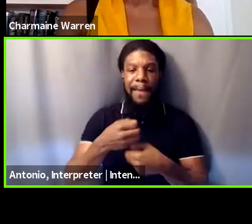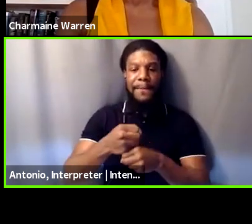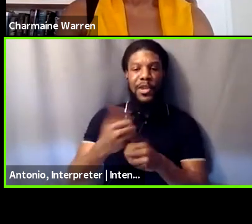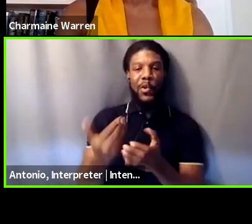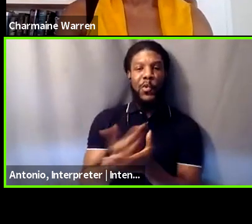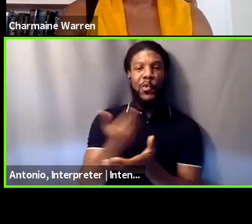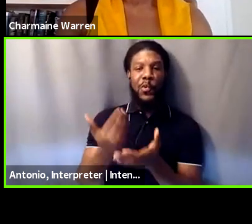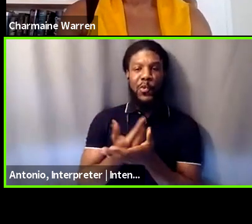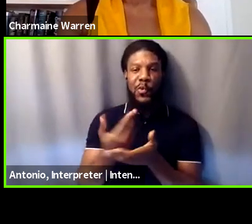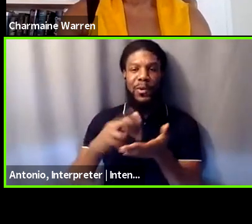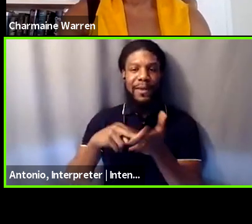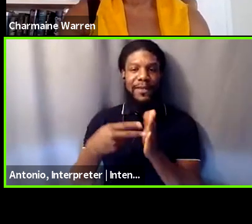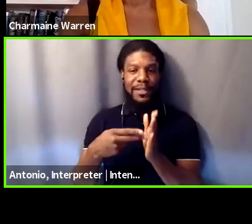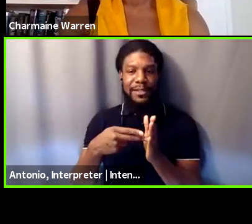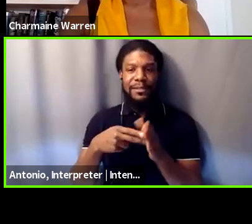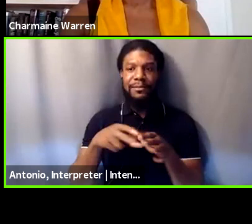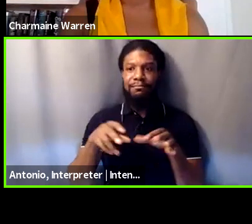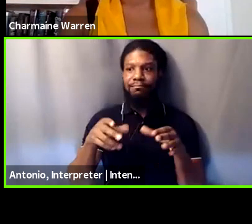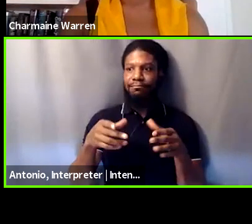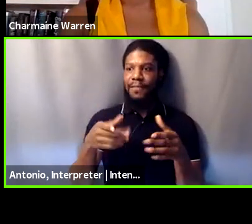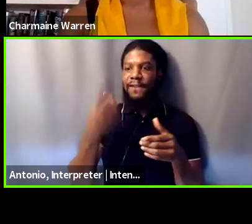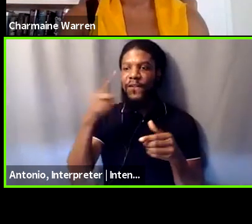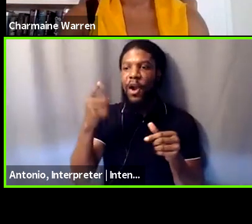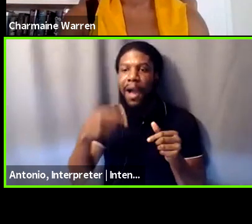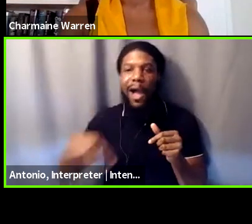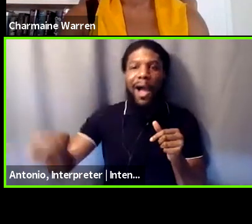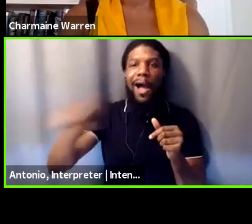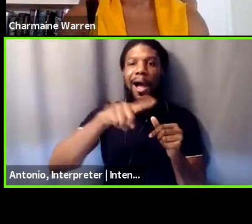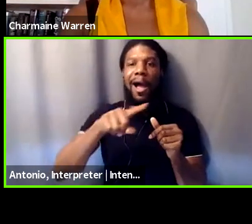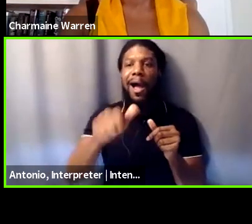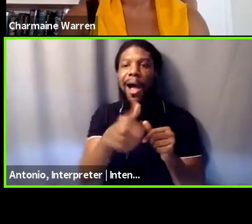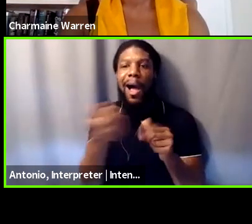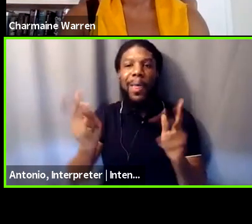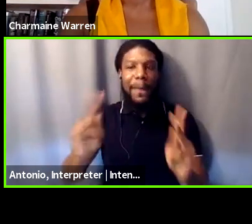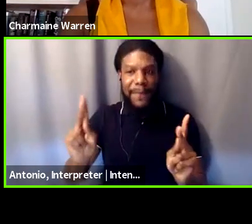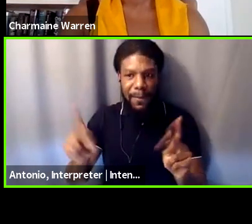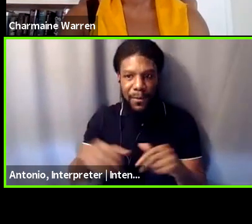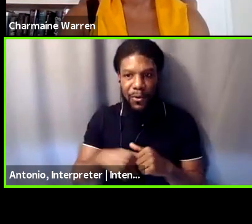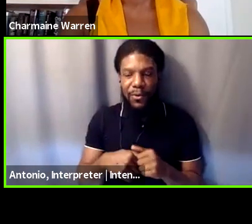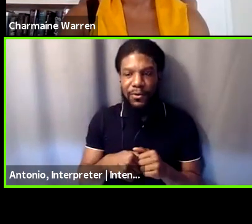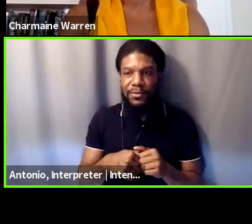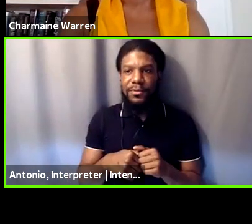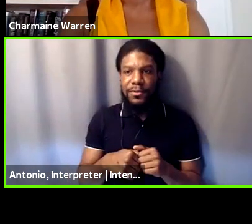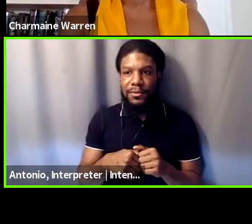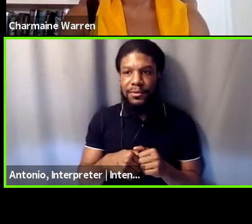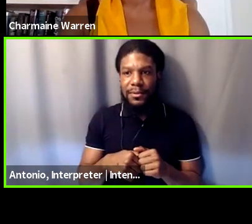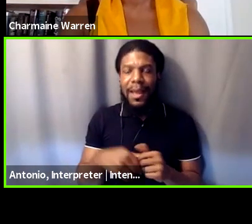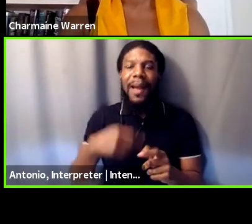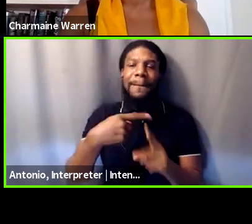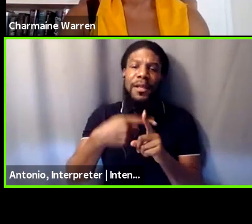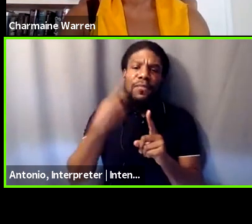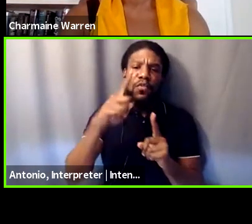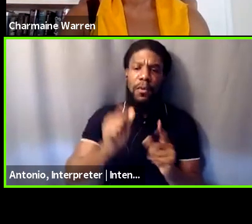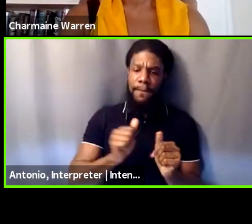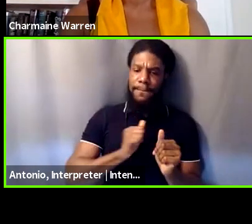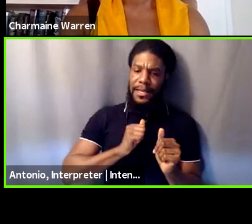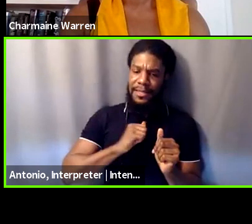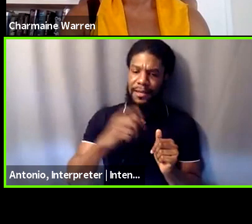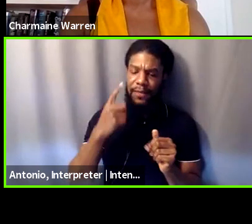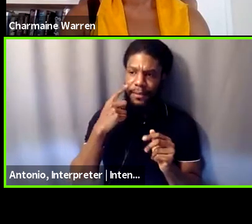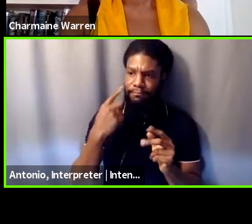Like, for other people, by the way, there's something else. And also for myself, thinking back as a